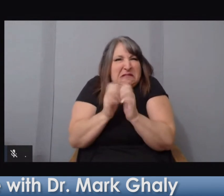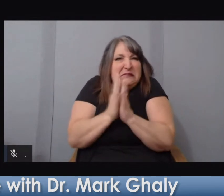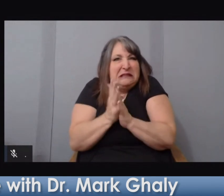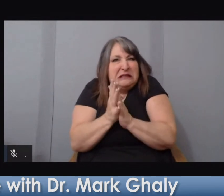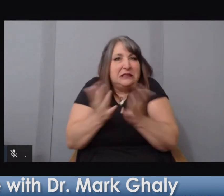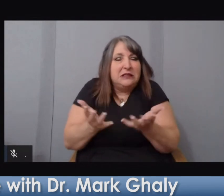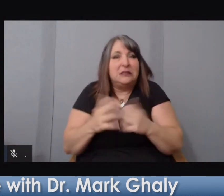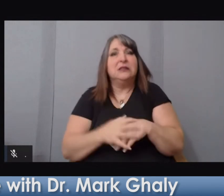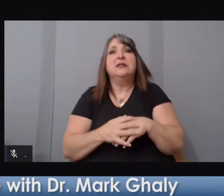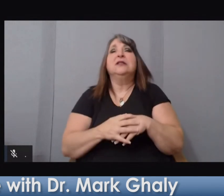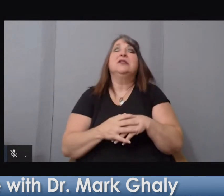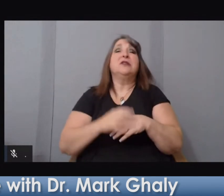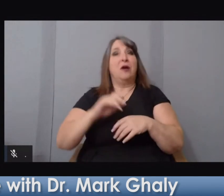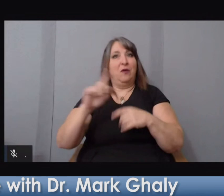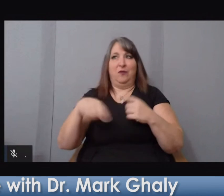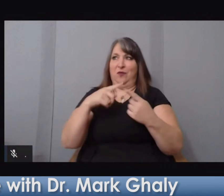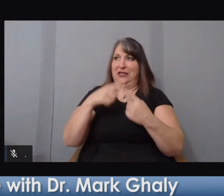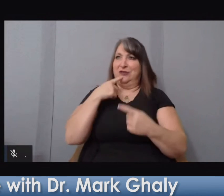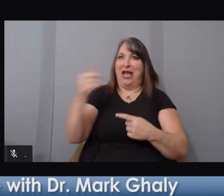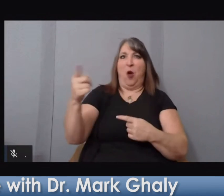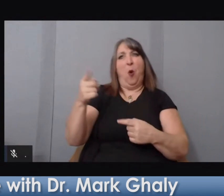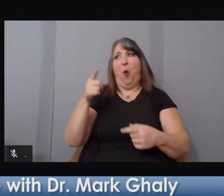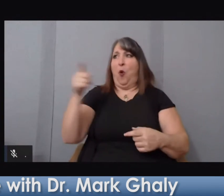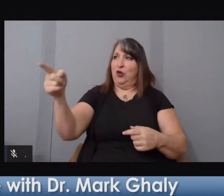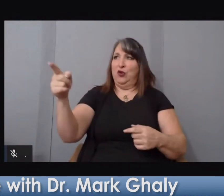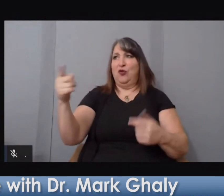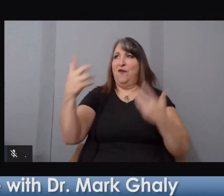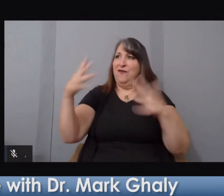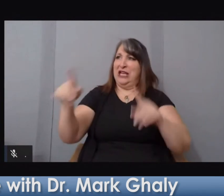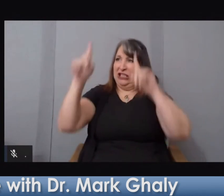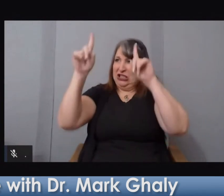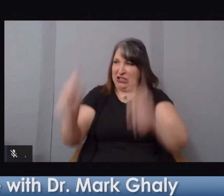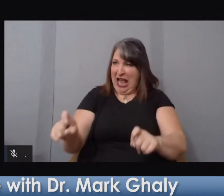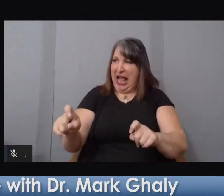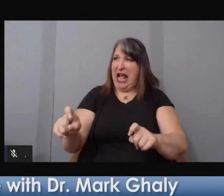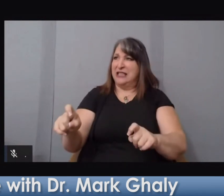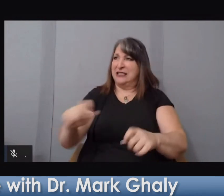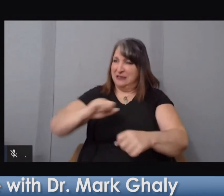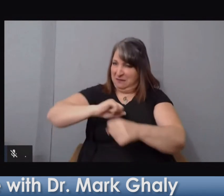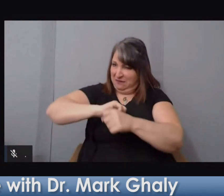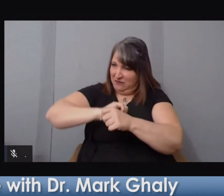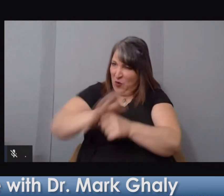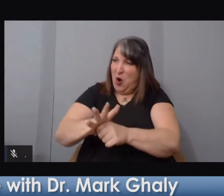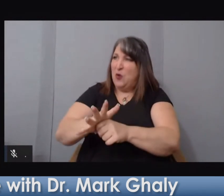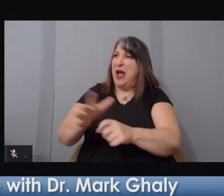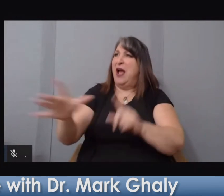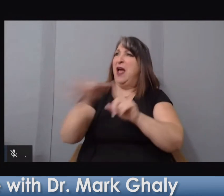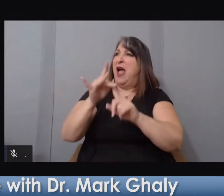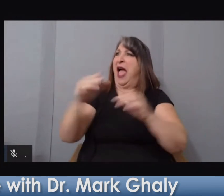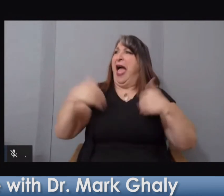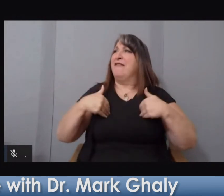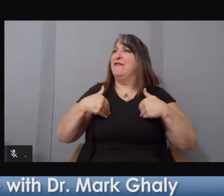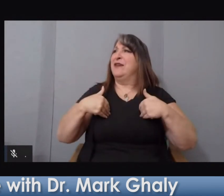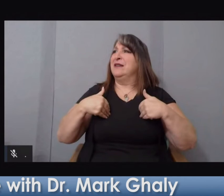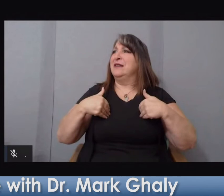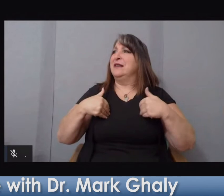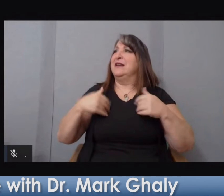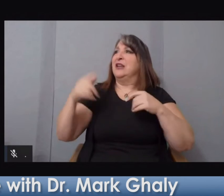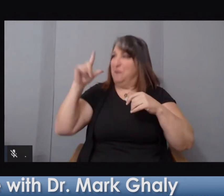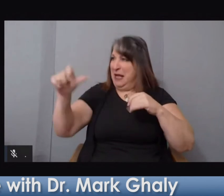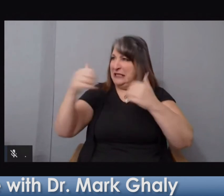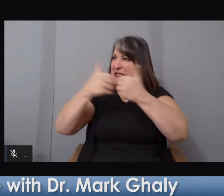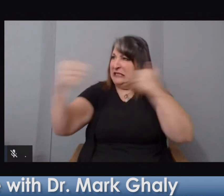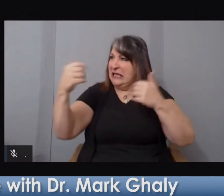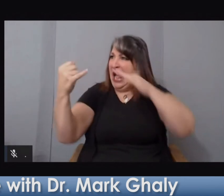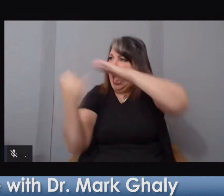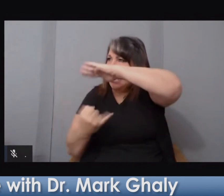to isolation, when somebody has been tested positive, and an influx of mobile testing, an influx